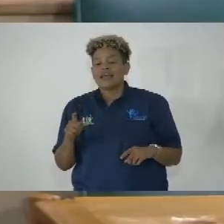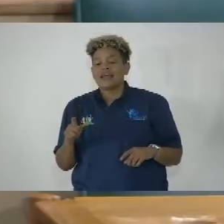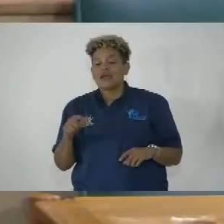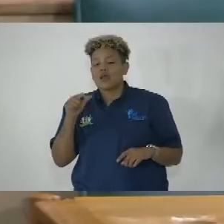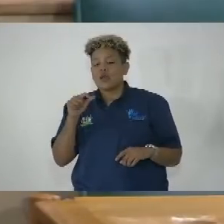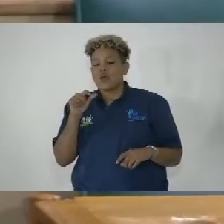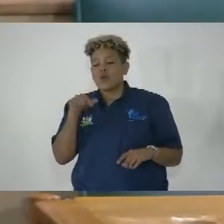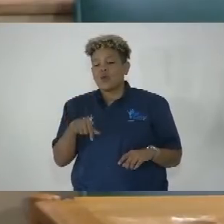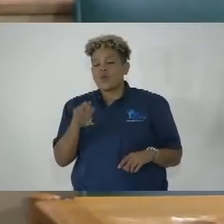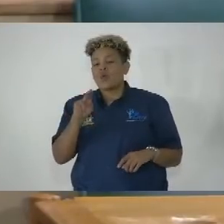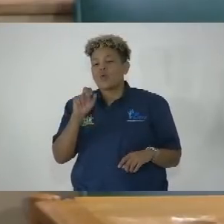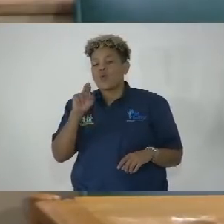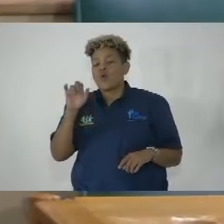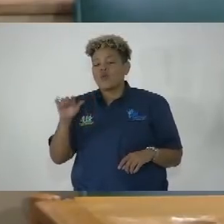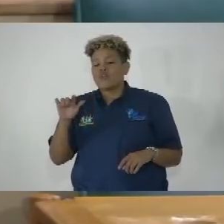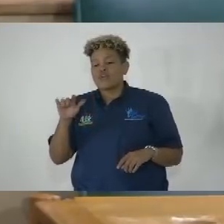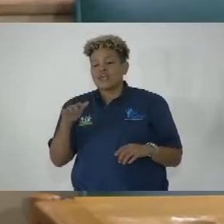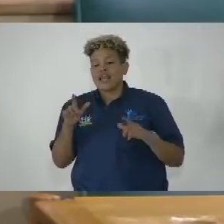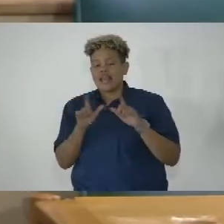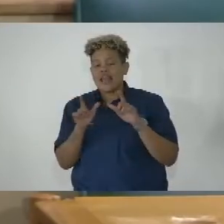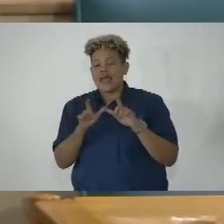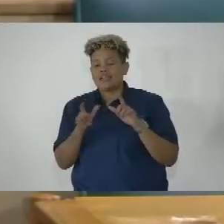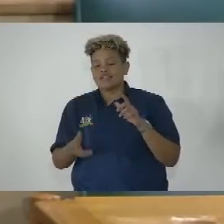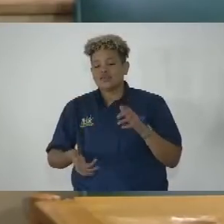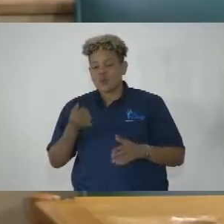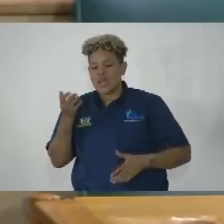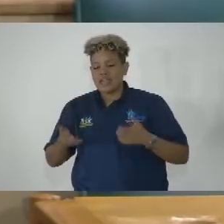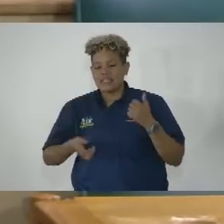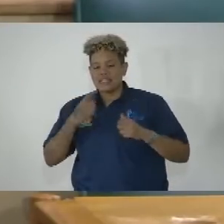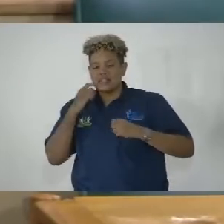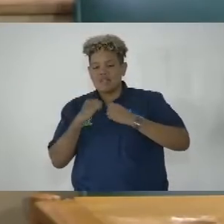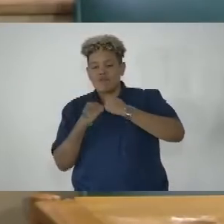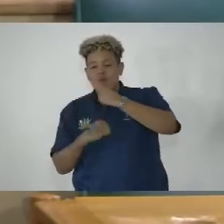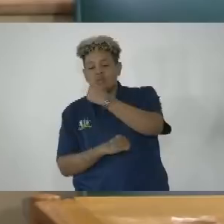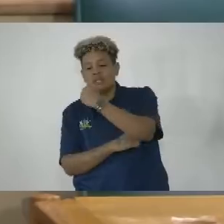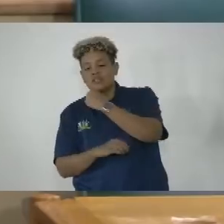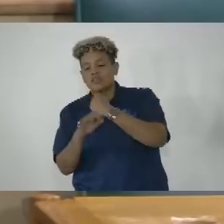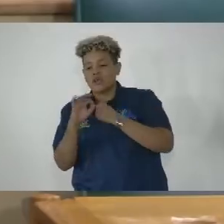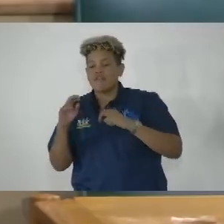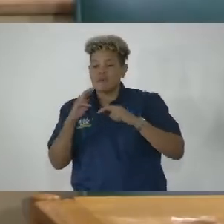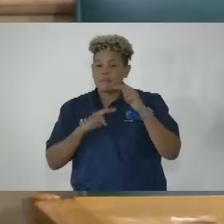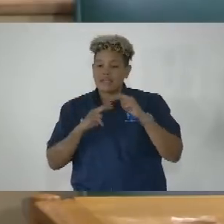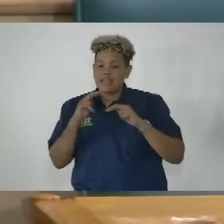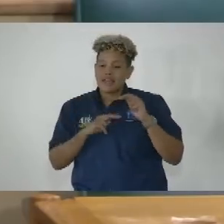license to excavate the foundation of the buildings.